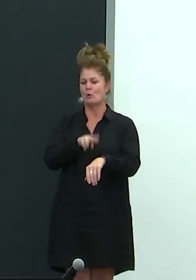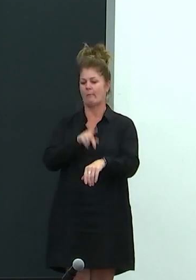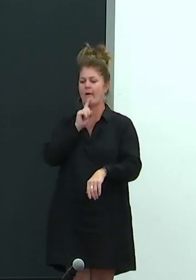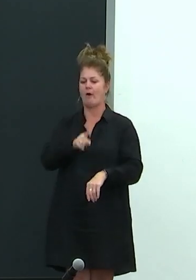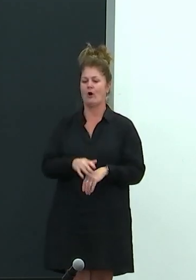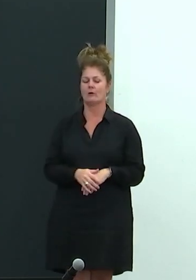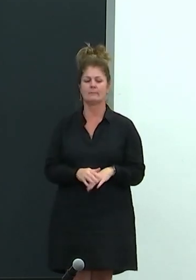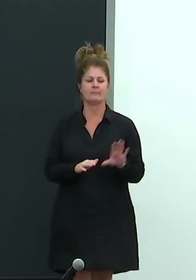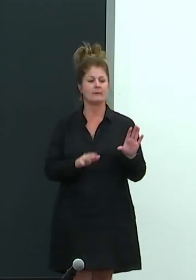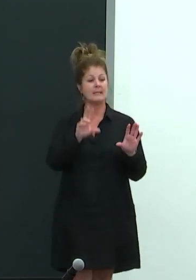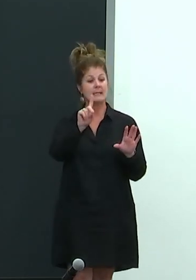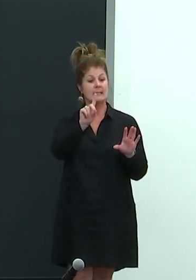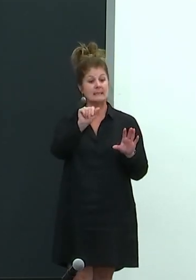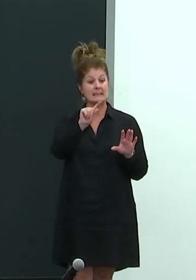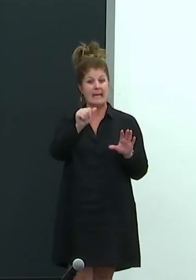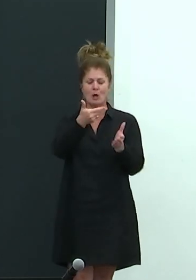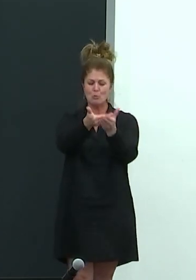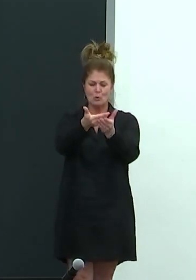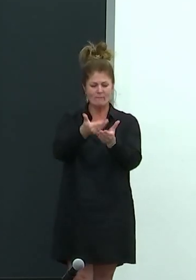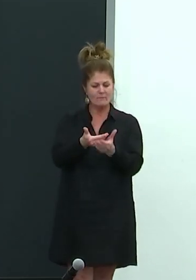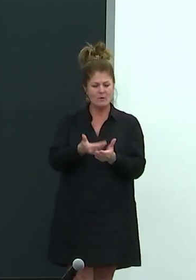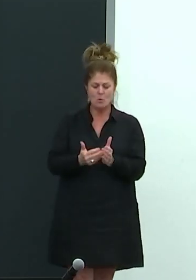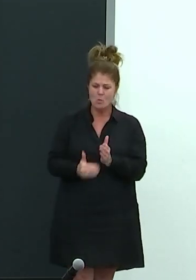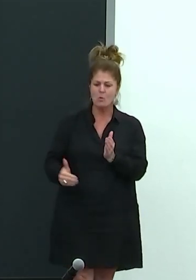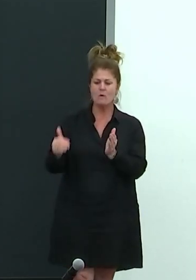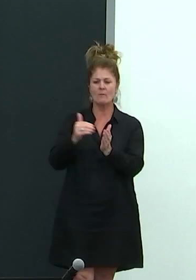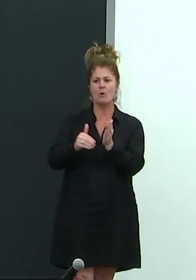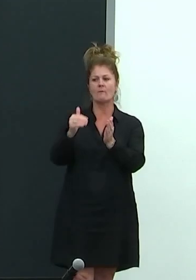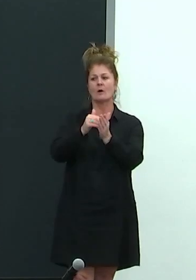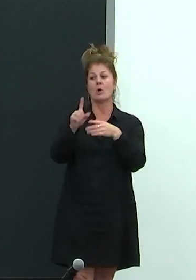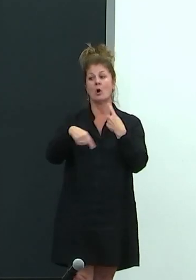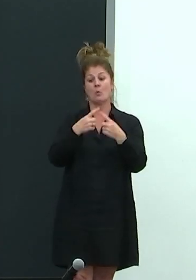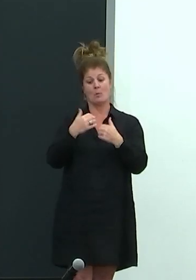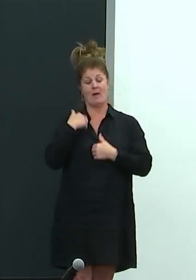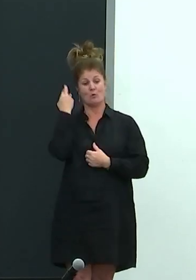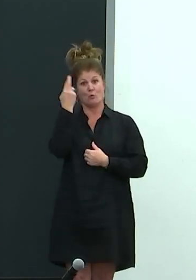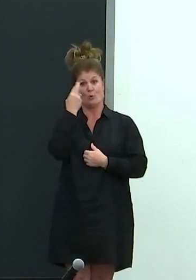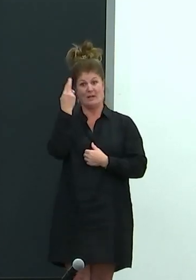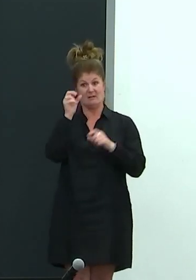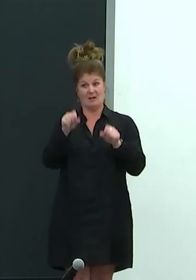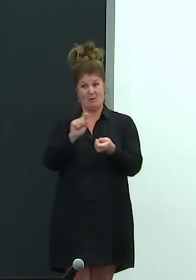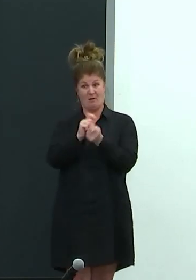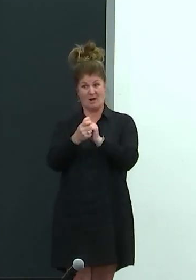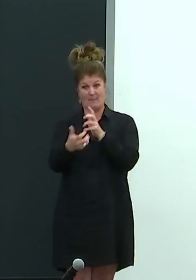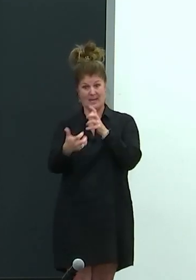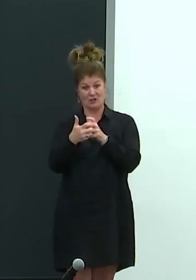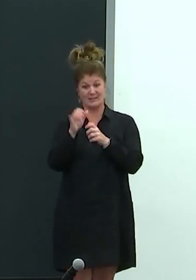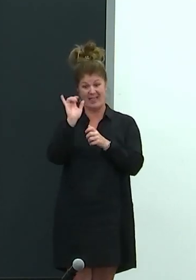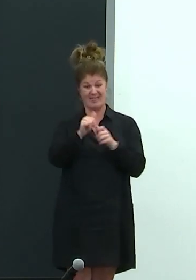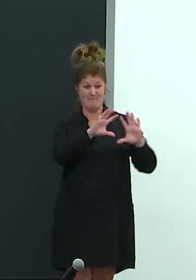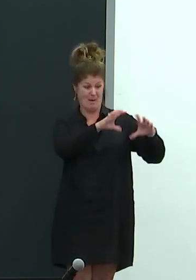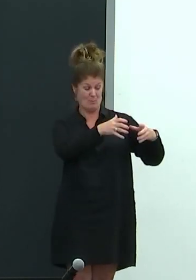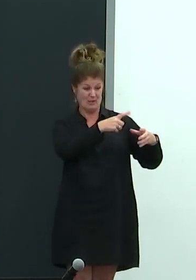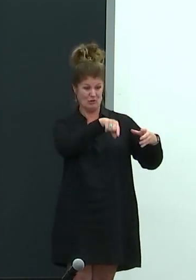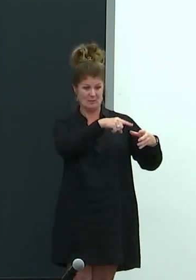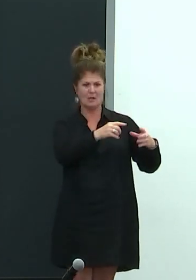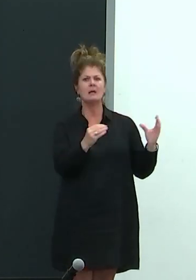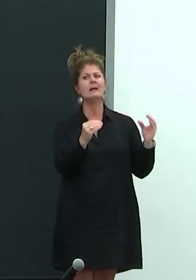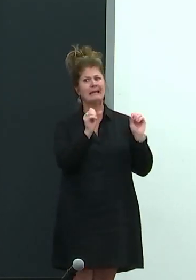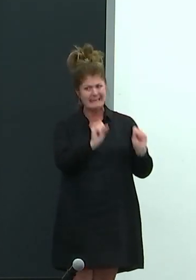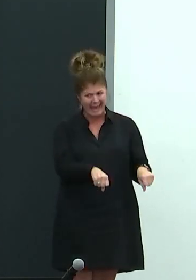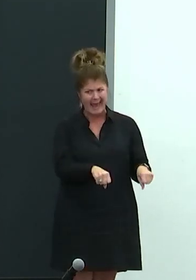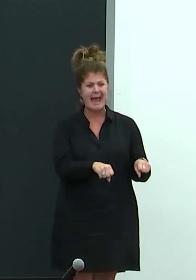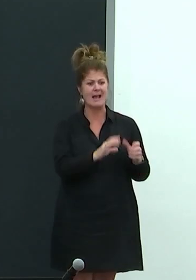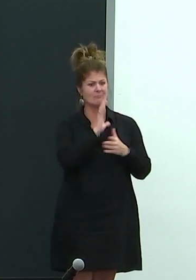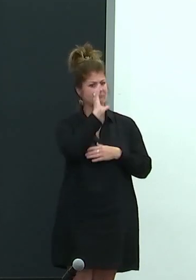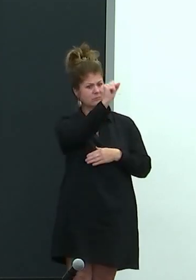Data shows time and time again that when provided with reasonable accommodations, this population is more than capable.